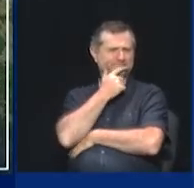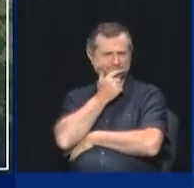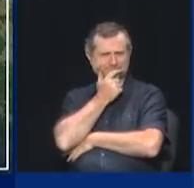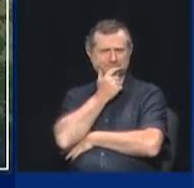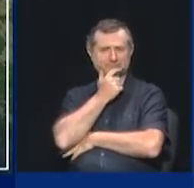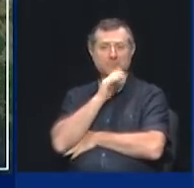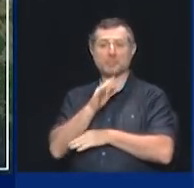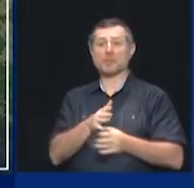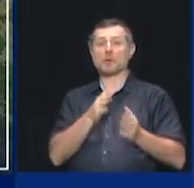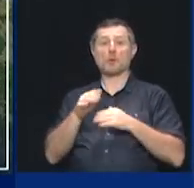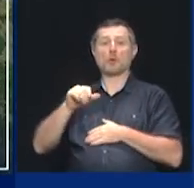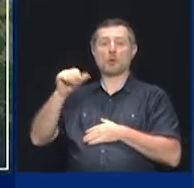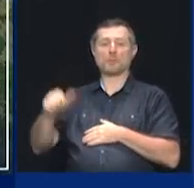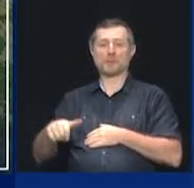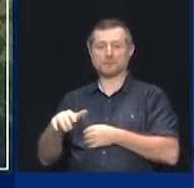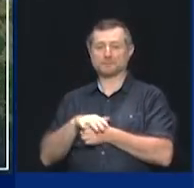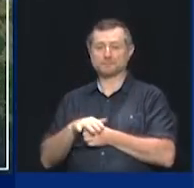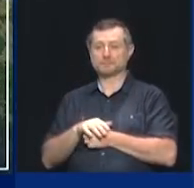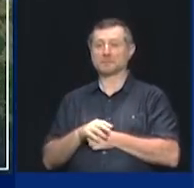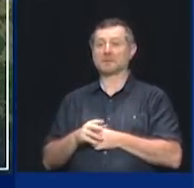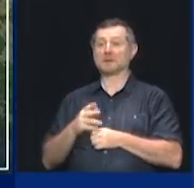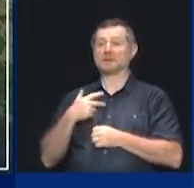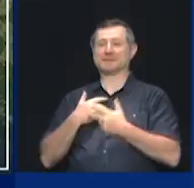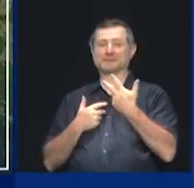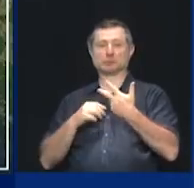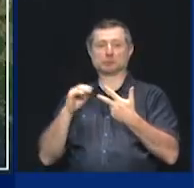Albany, 3% of the at-risk youth,